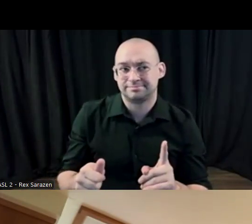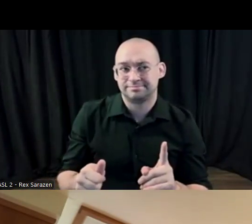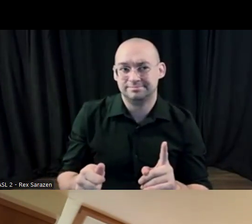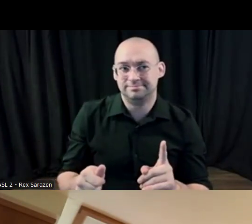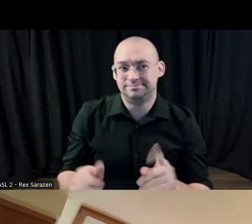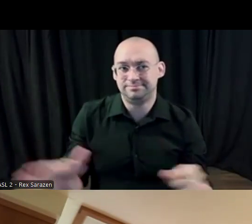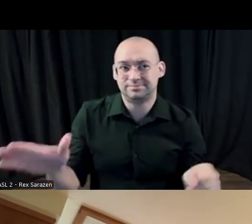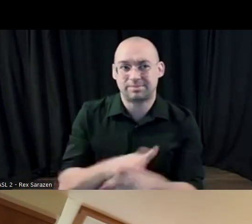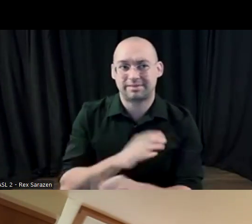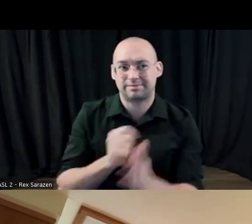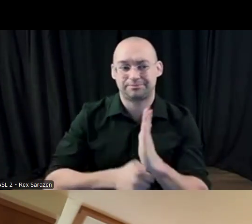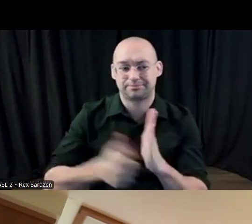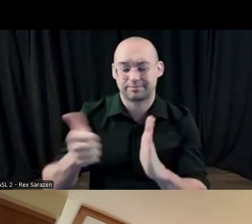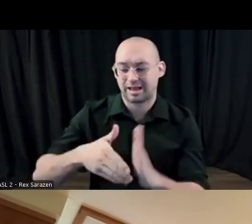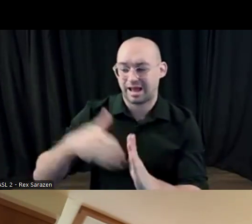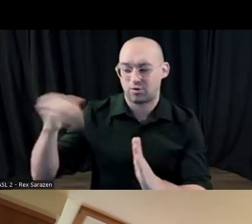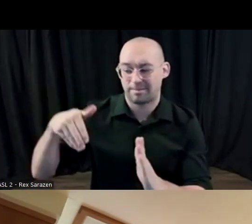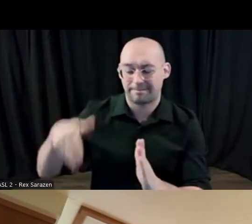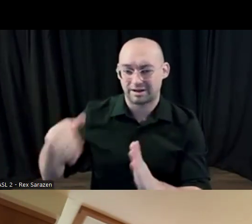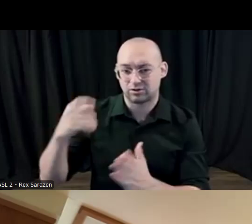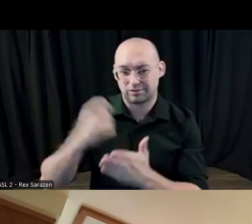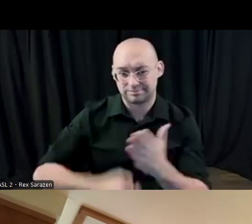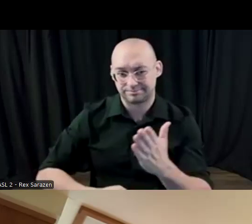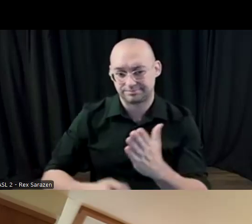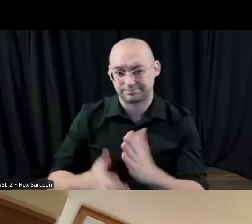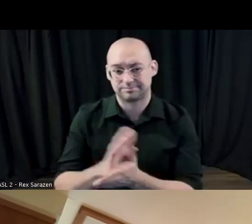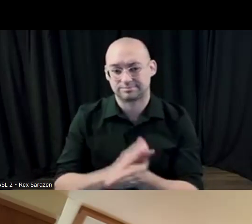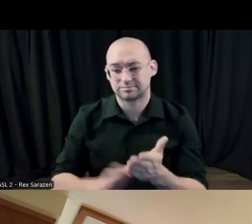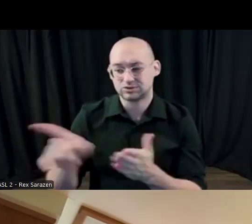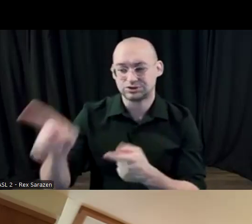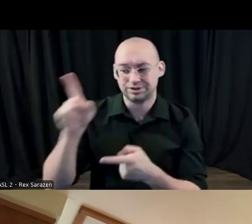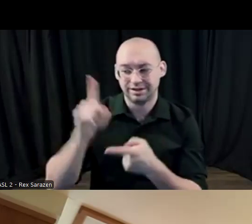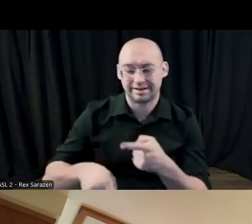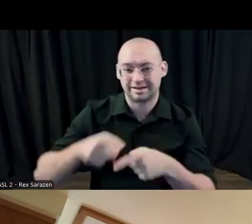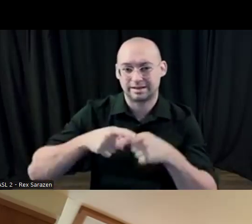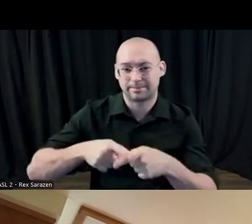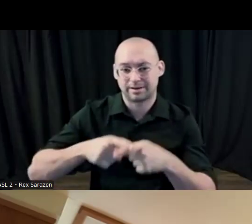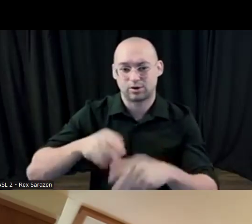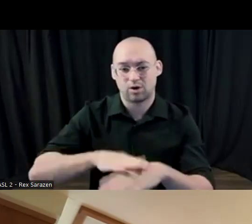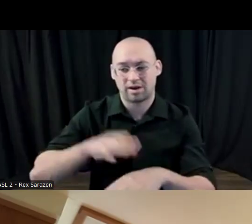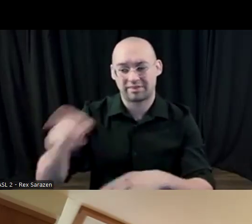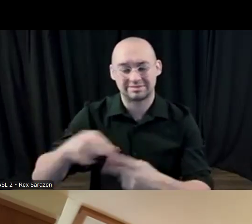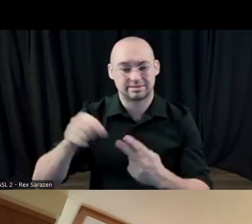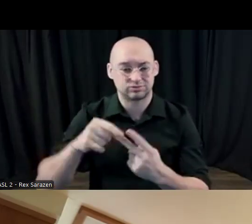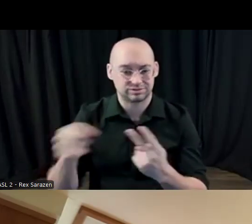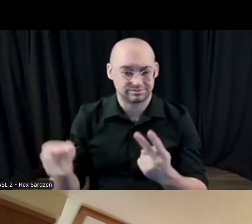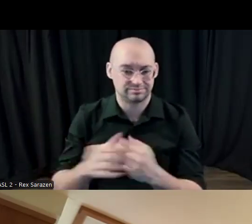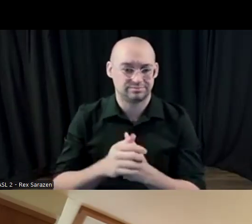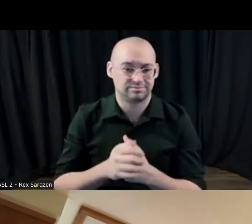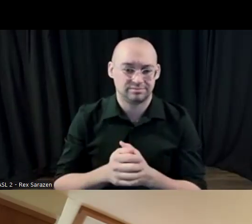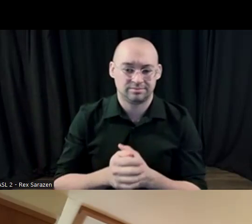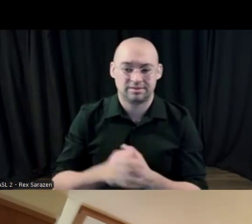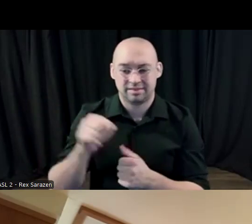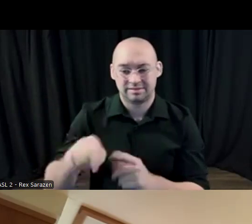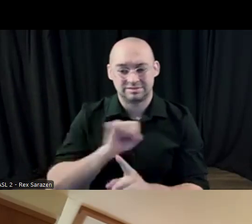completely eliminate her out-of-pocket costs. She cannot depend on this option. This